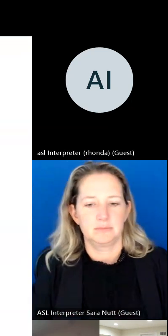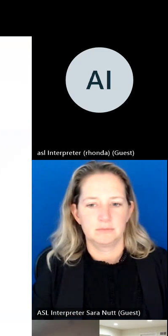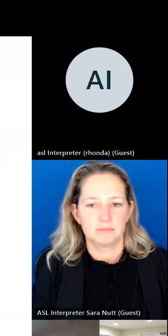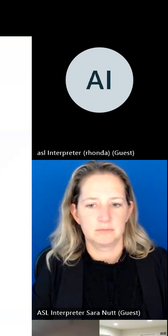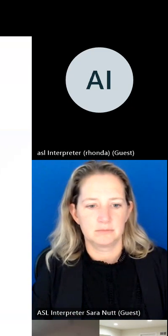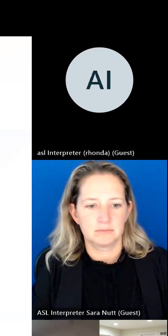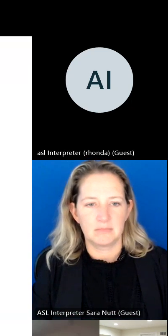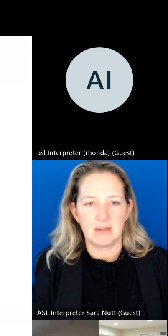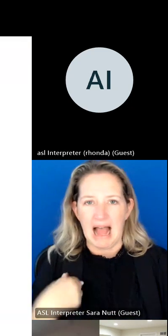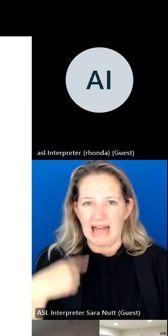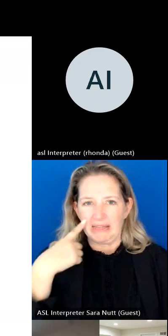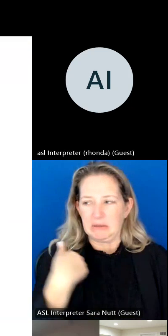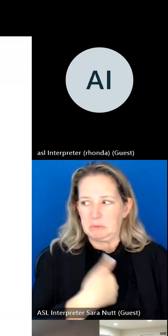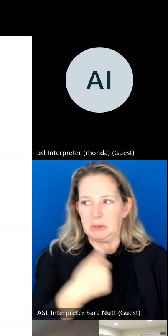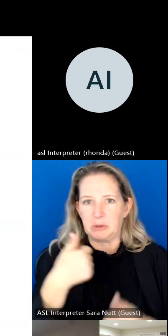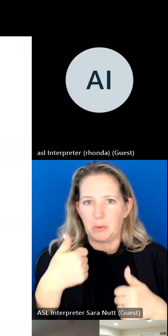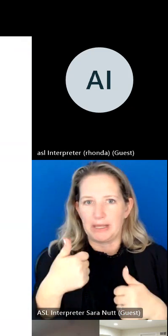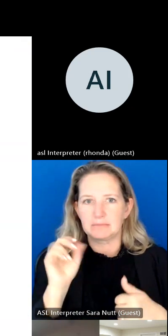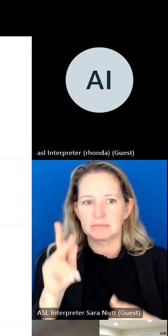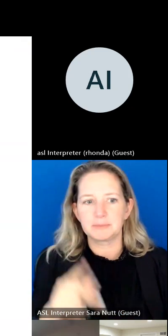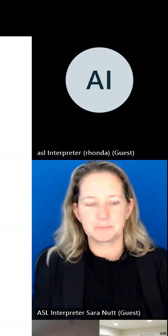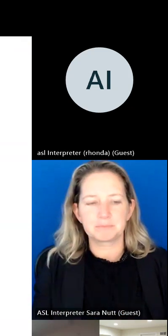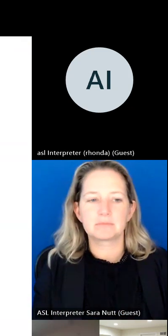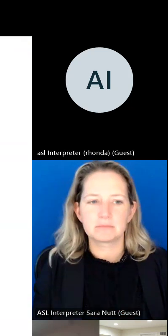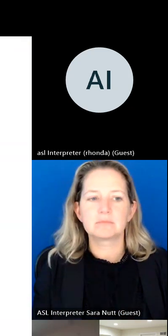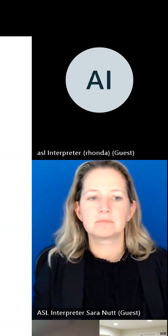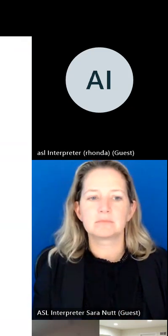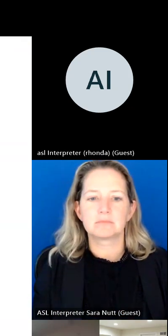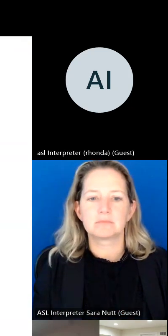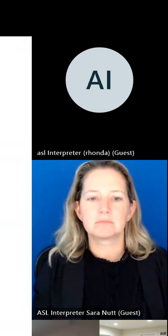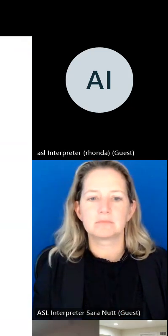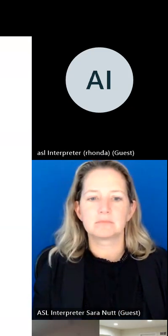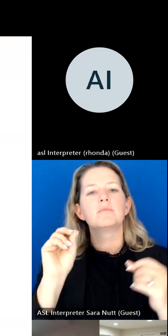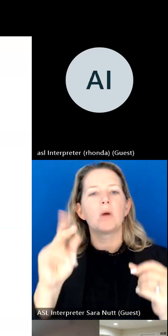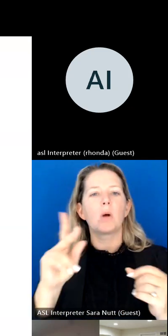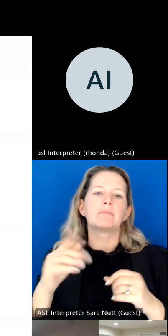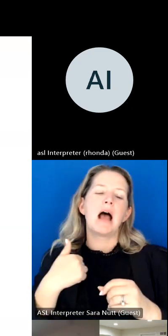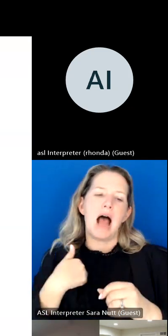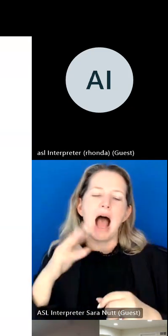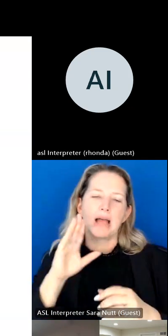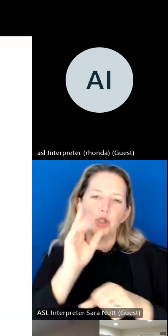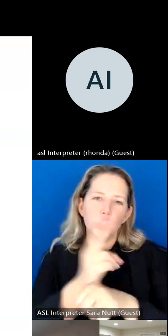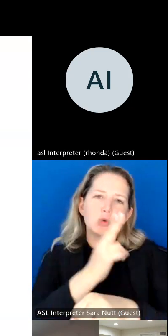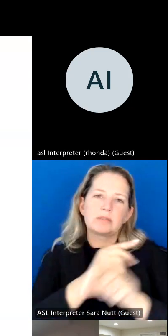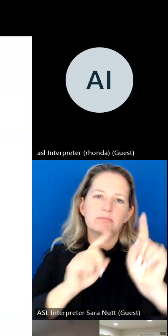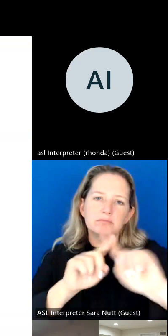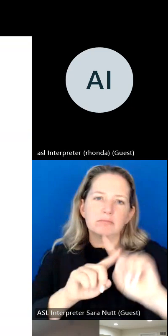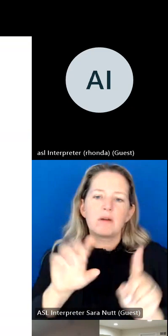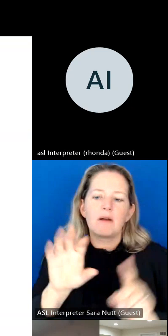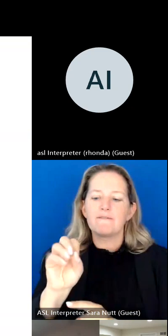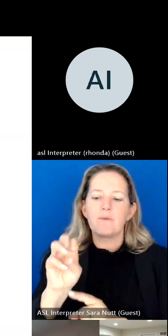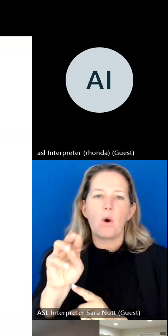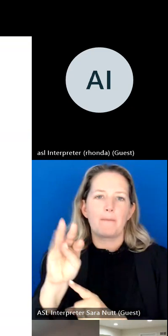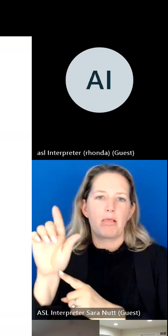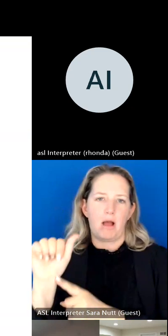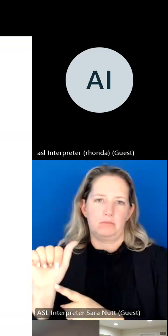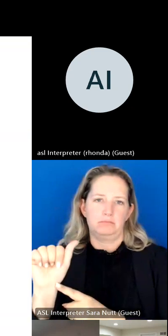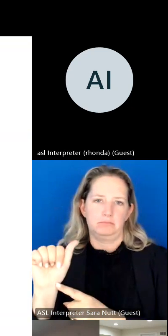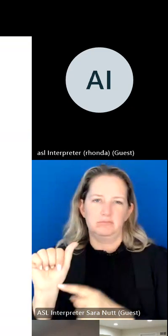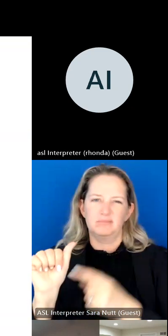okay. So now, again, I do these formulas, and these are a little bit painful, but because there's a lot of